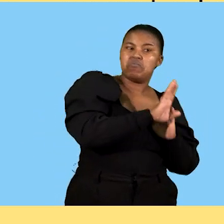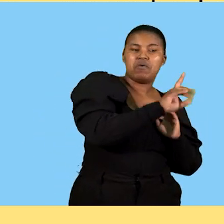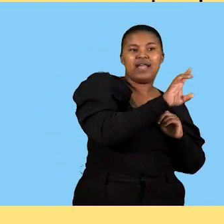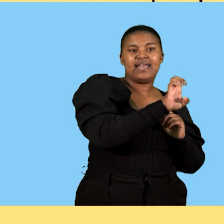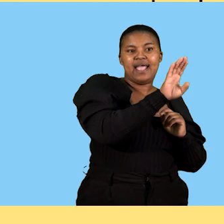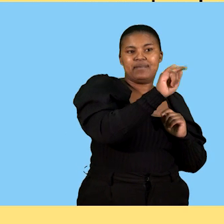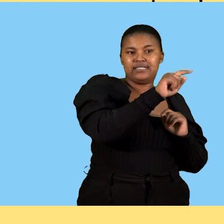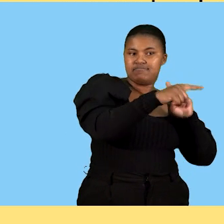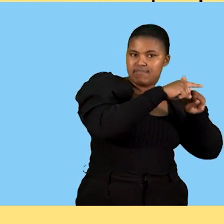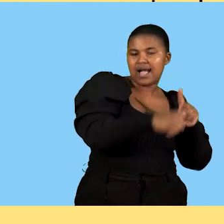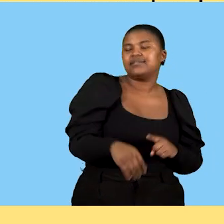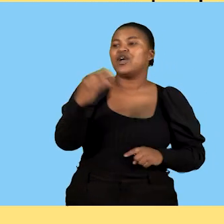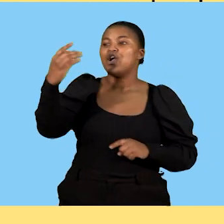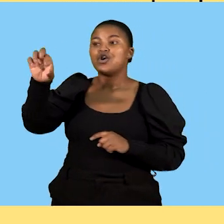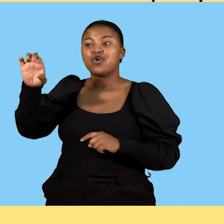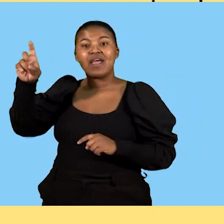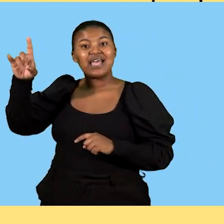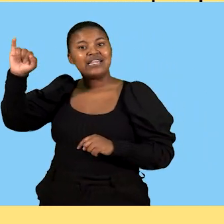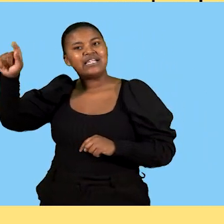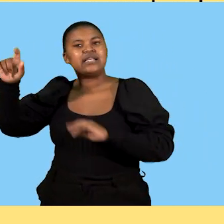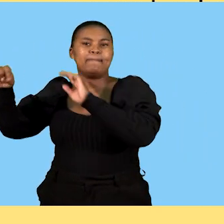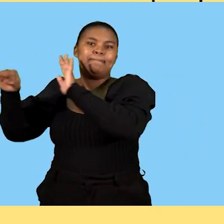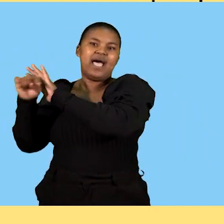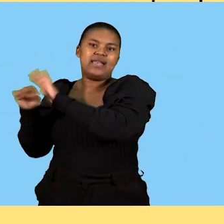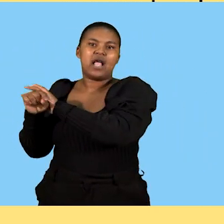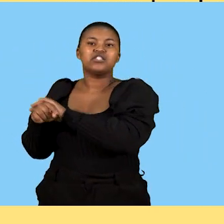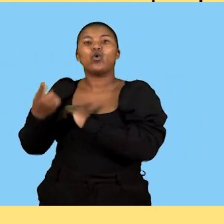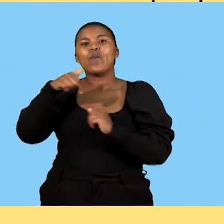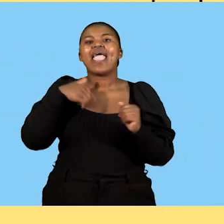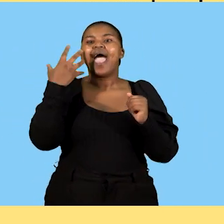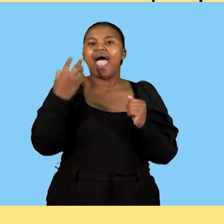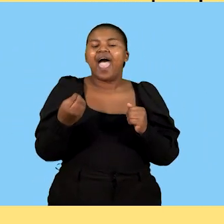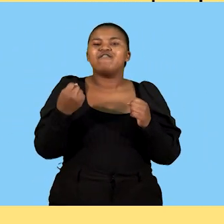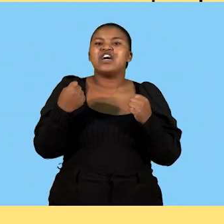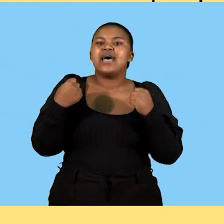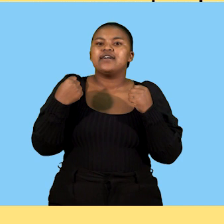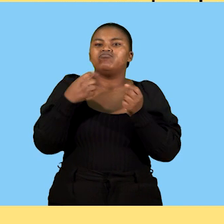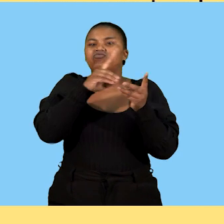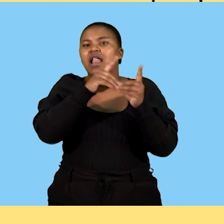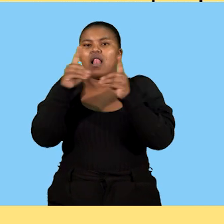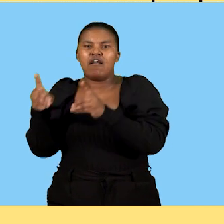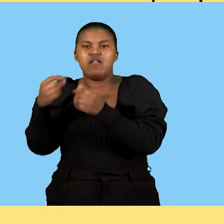it's a minus. And we are told that we have a delivery vehicle for 300,000, so you find here